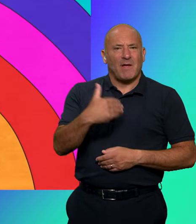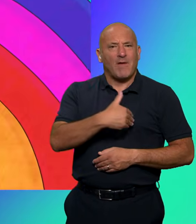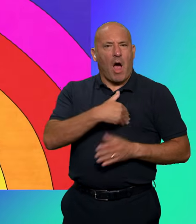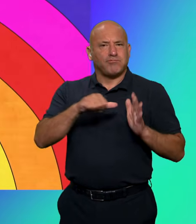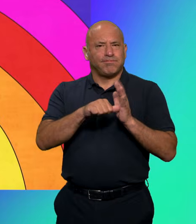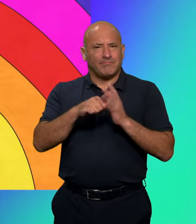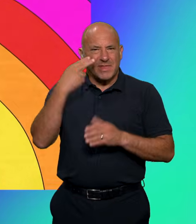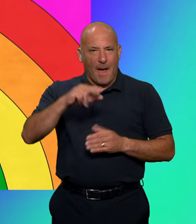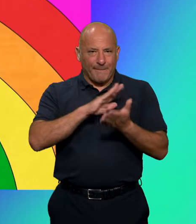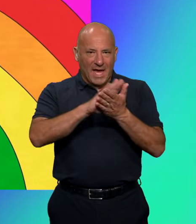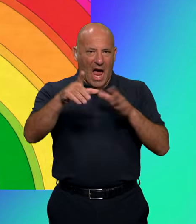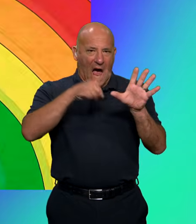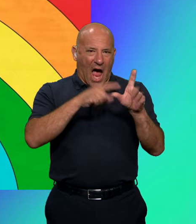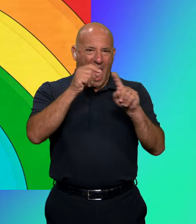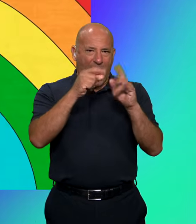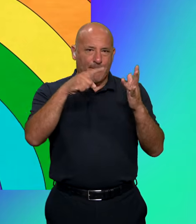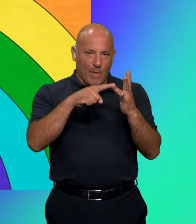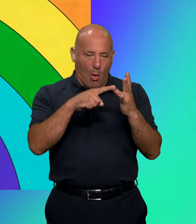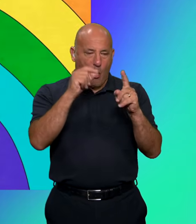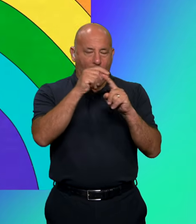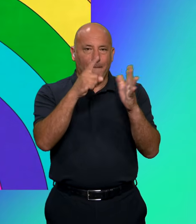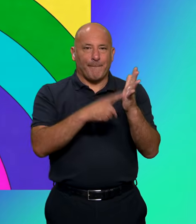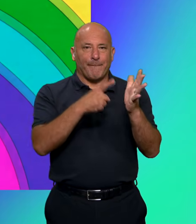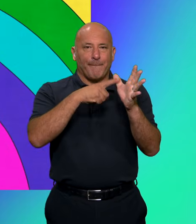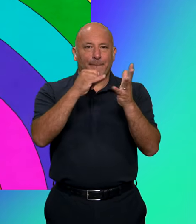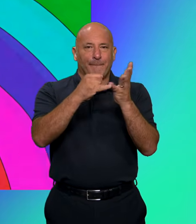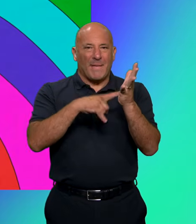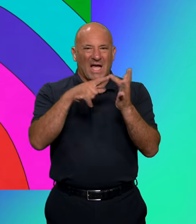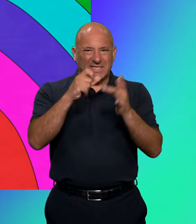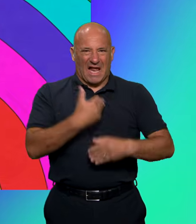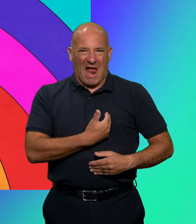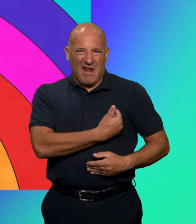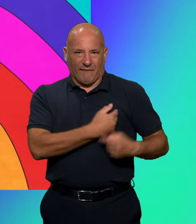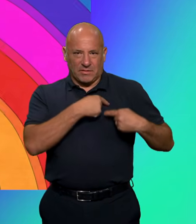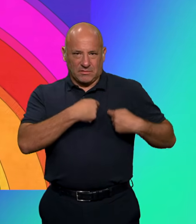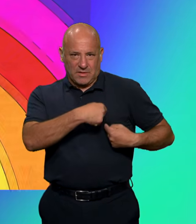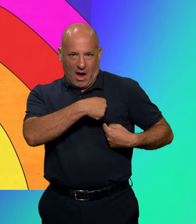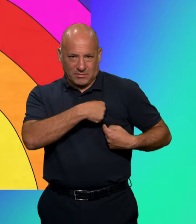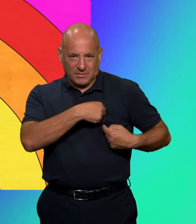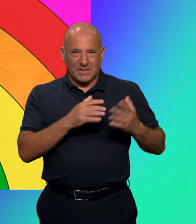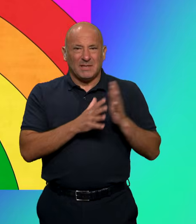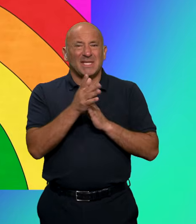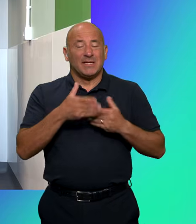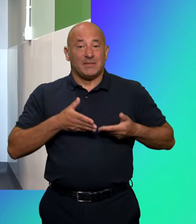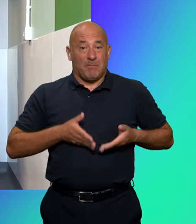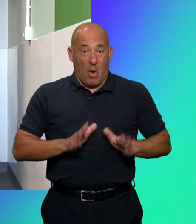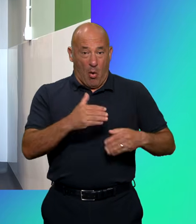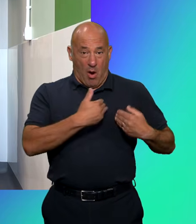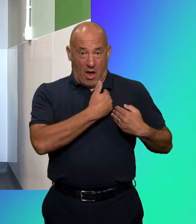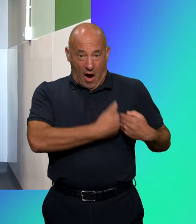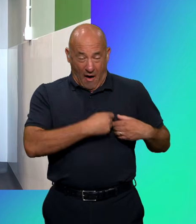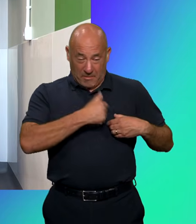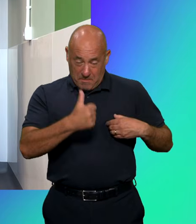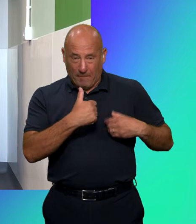condition called hypoplastic left heart syndrome, which means he was born with only half of his heart fully developed.